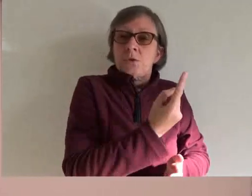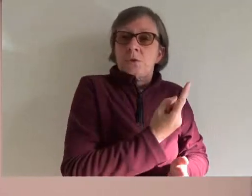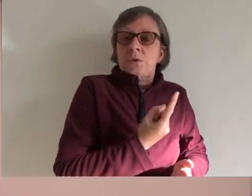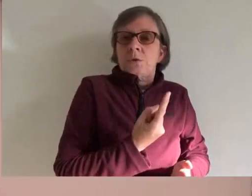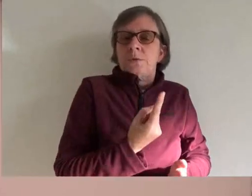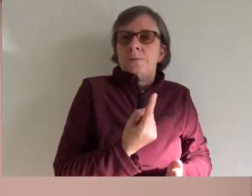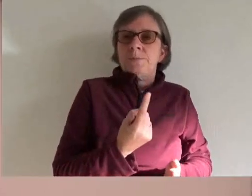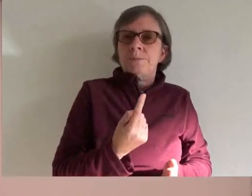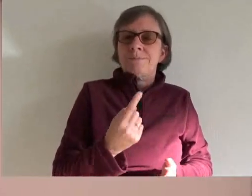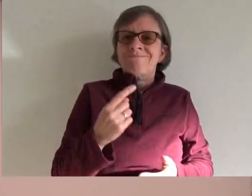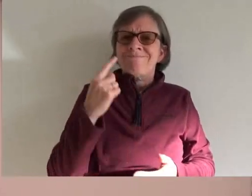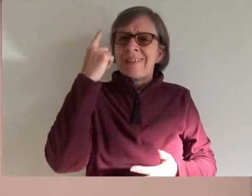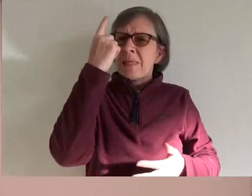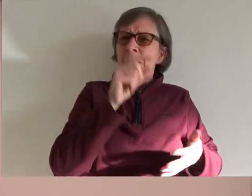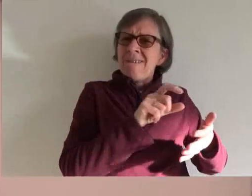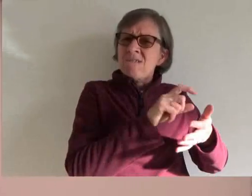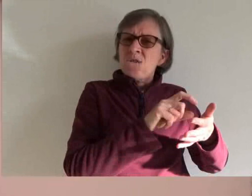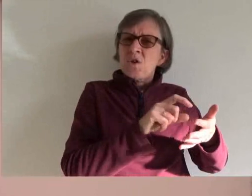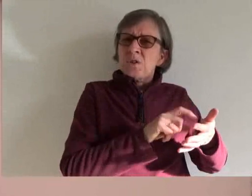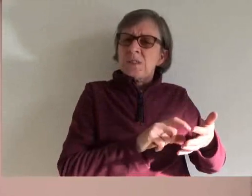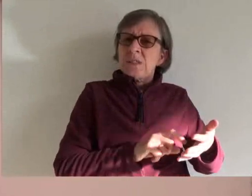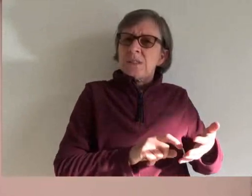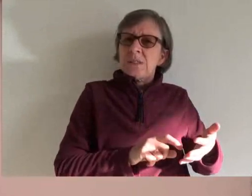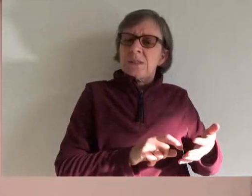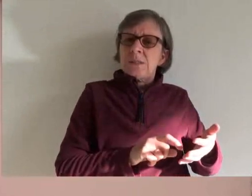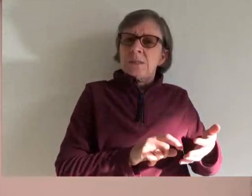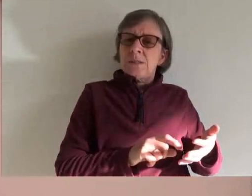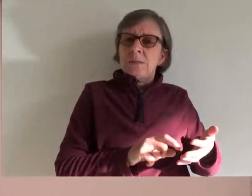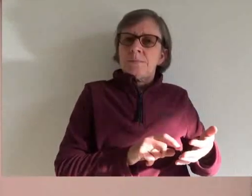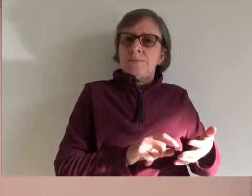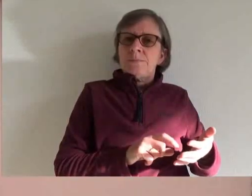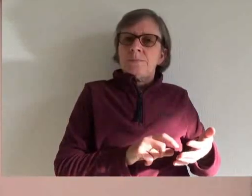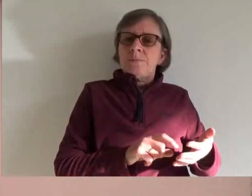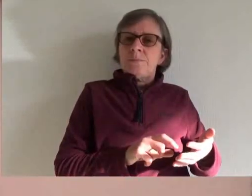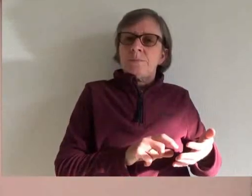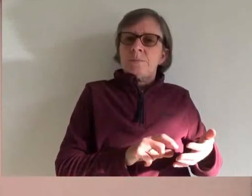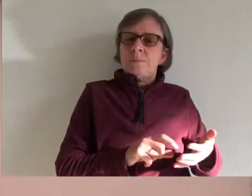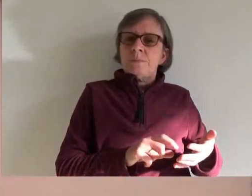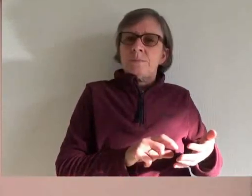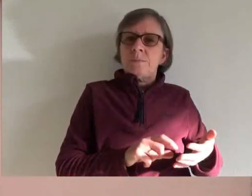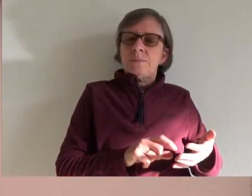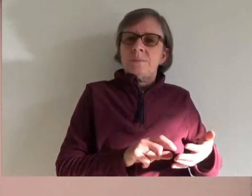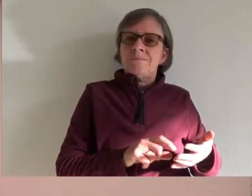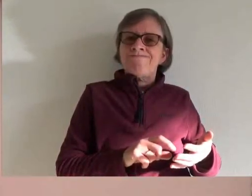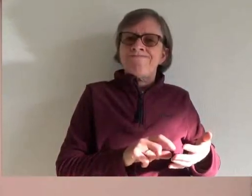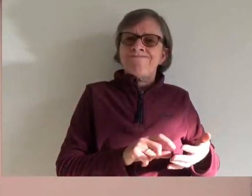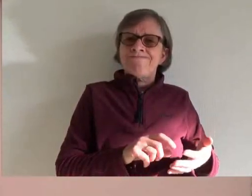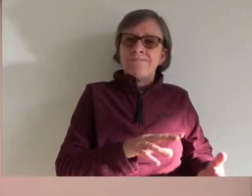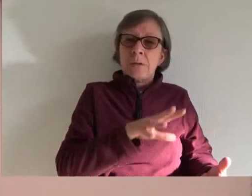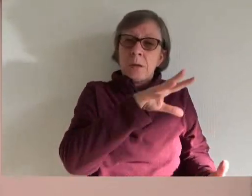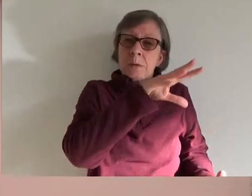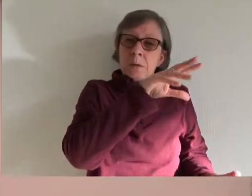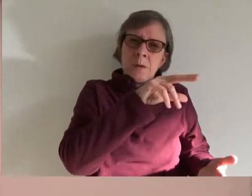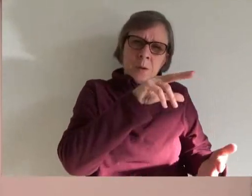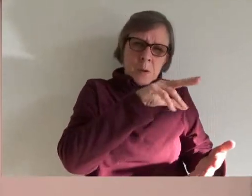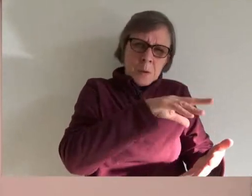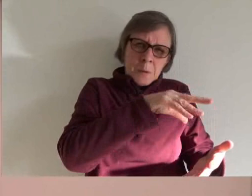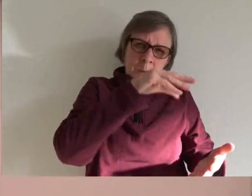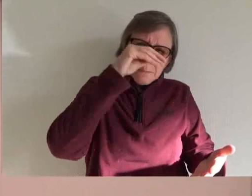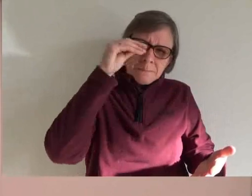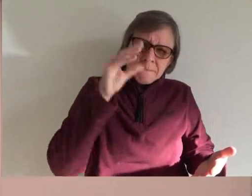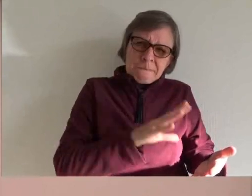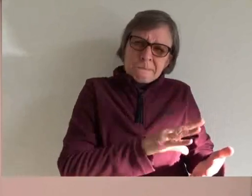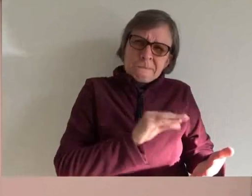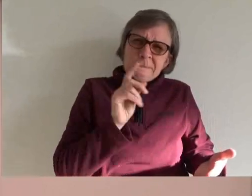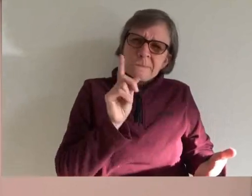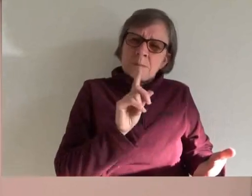Well, having thought about those verses, I was thinking about it and maybe, you know, what we can glean from those verses. Do